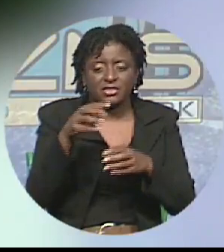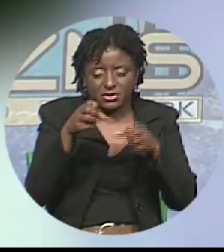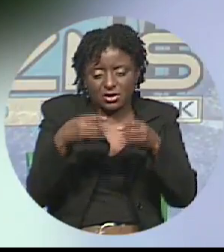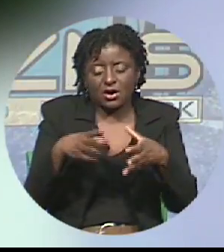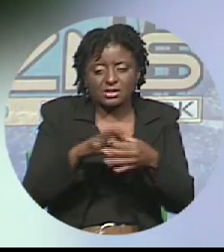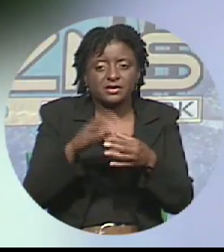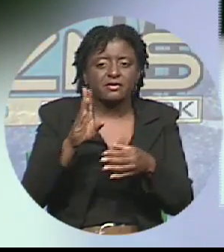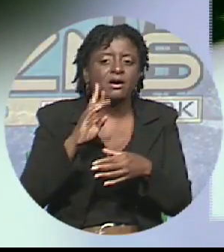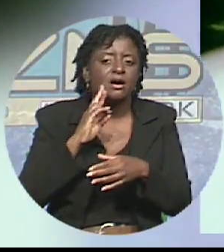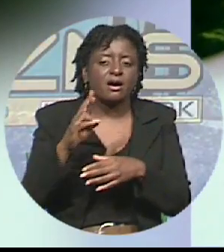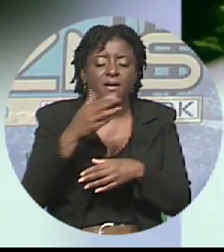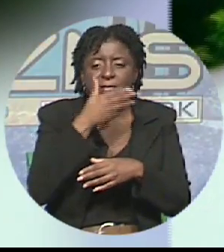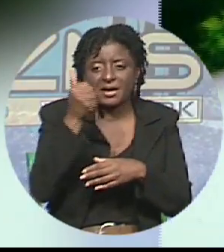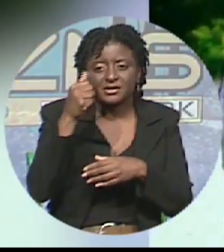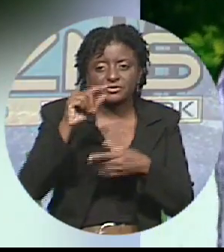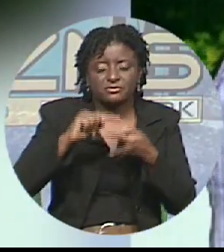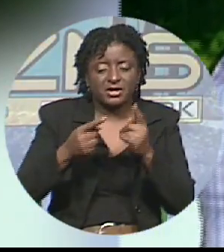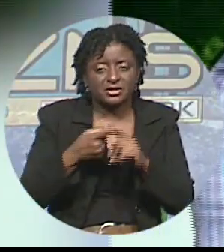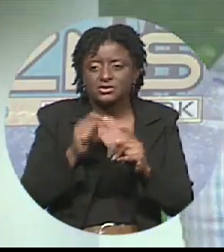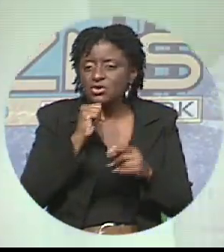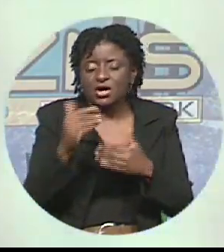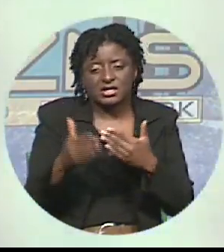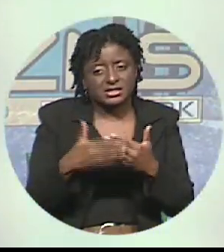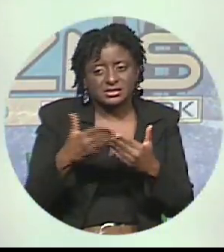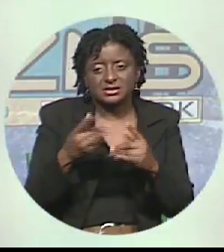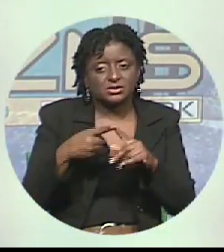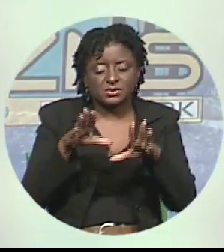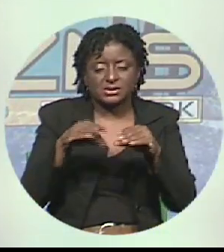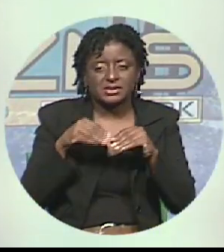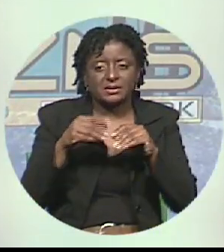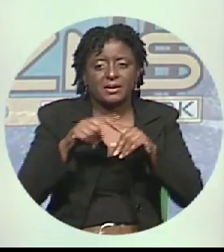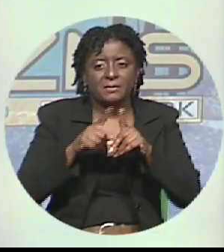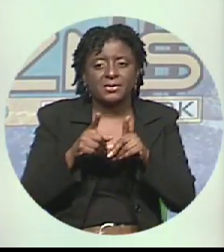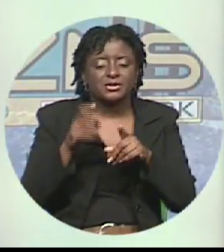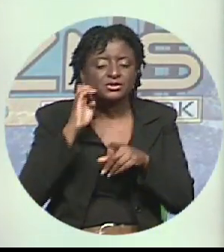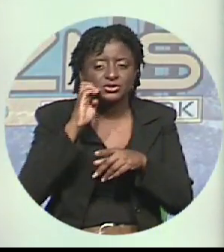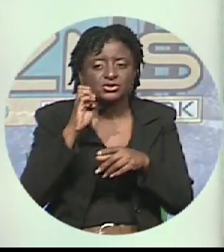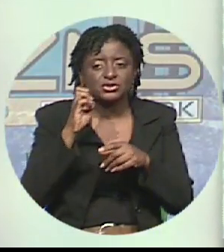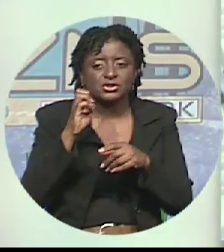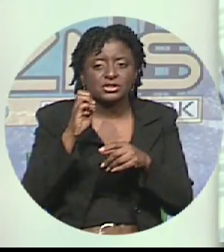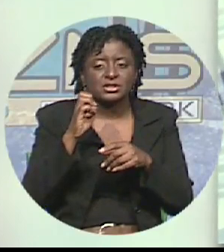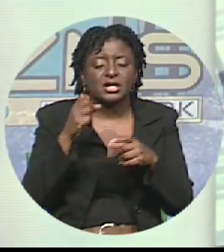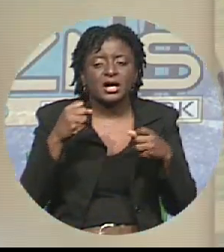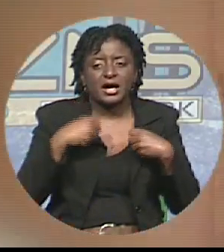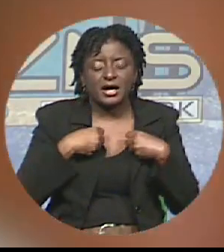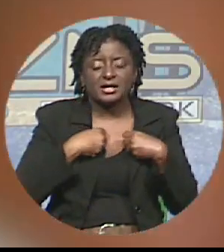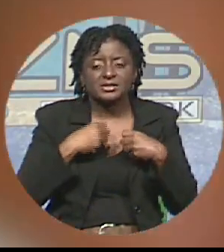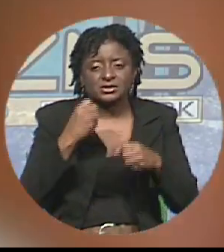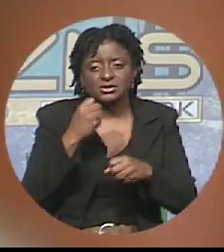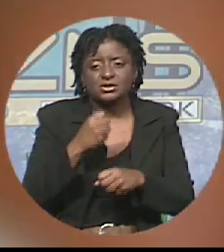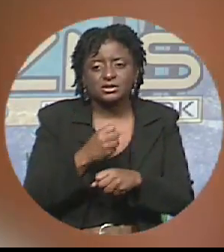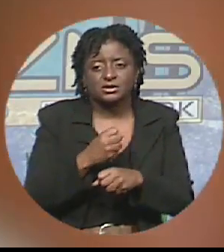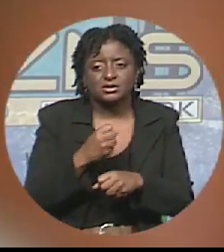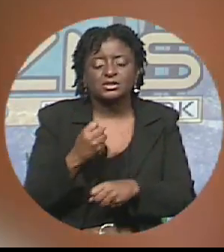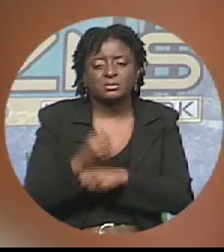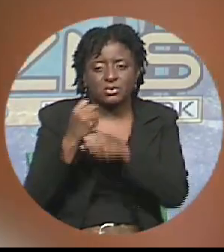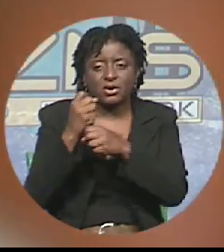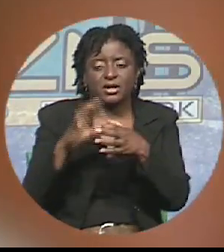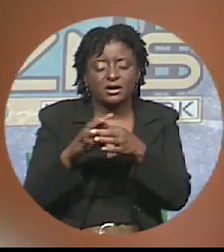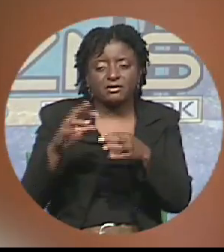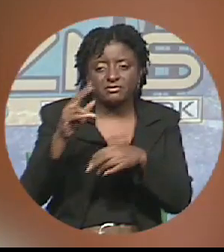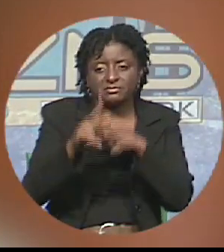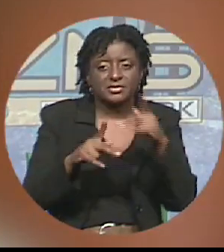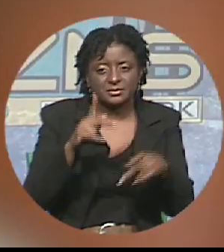to, but the young widow says she is thankful for the outpouring of support from the nation. She says it is a help during this difficult